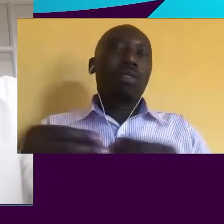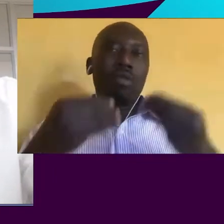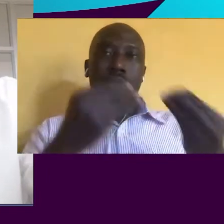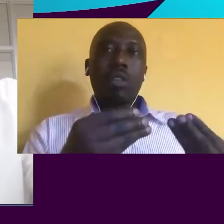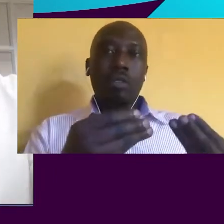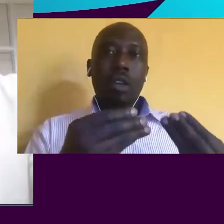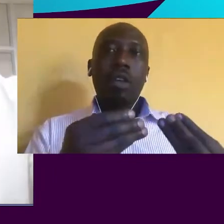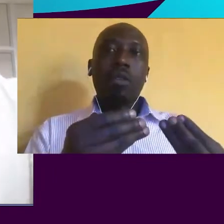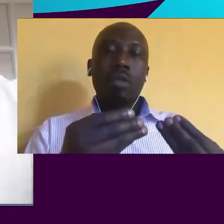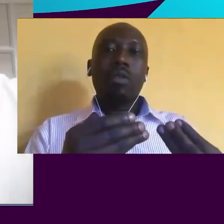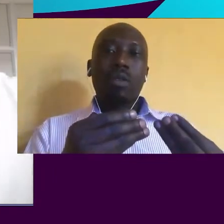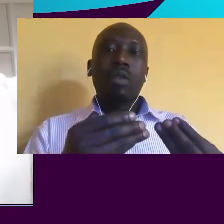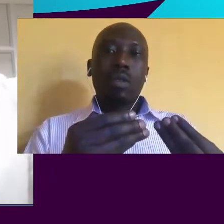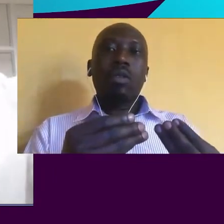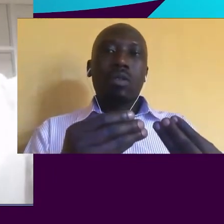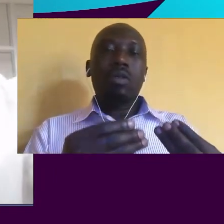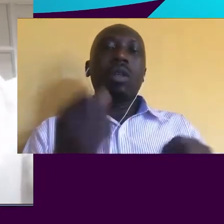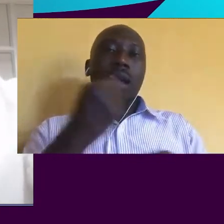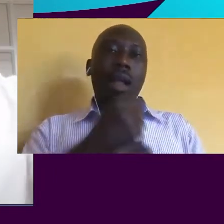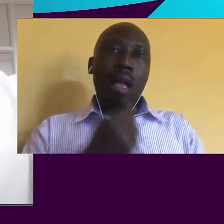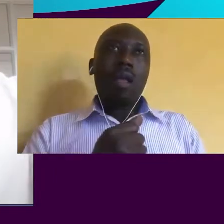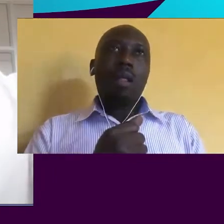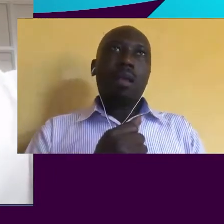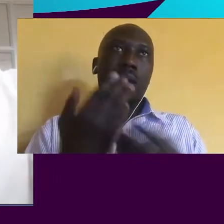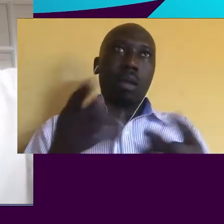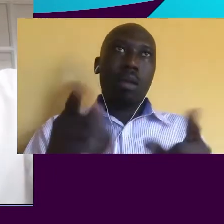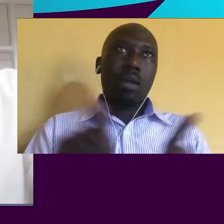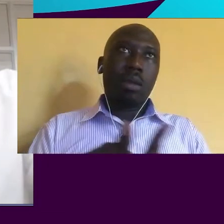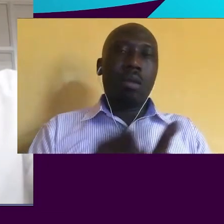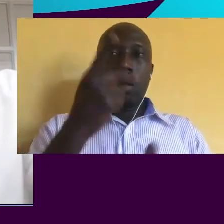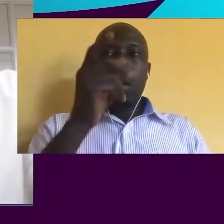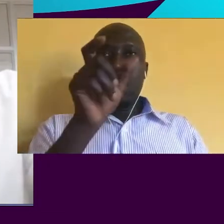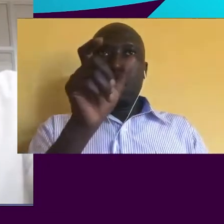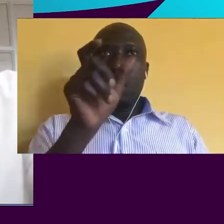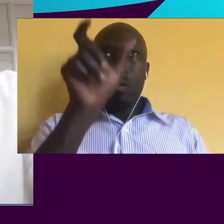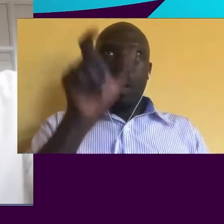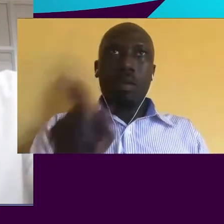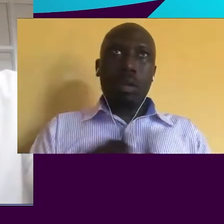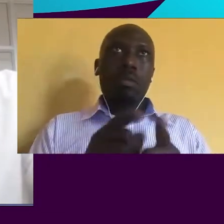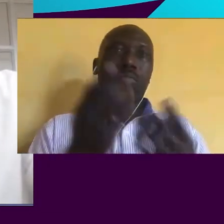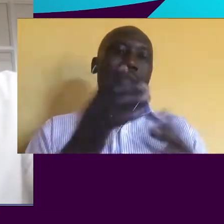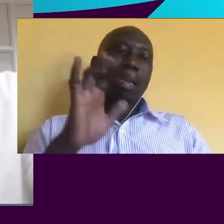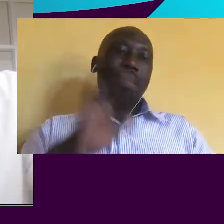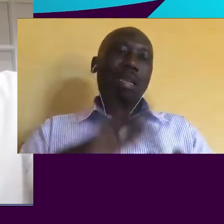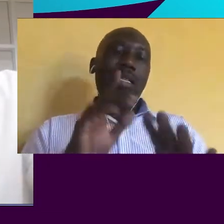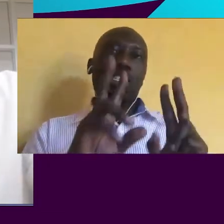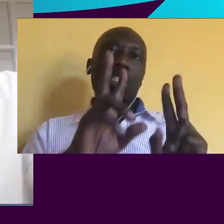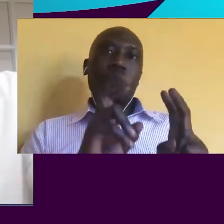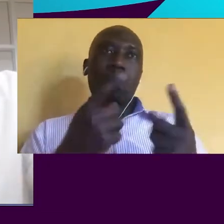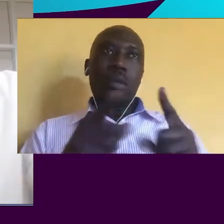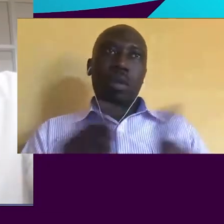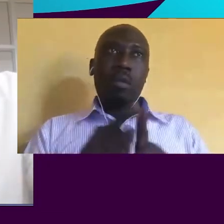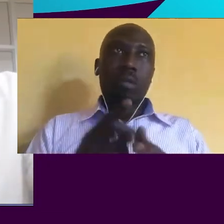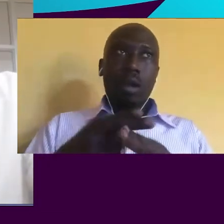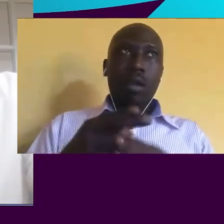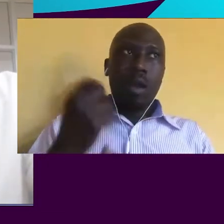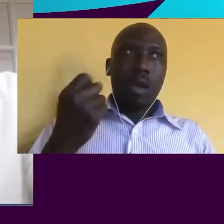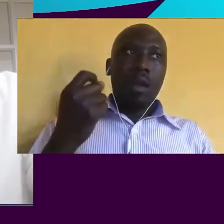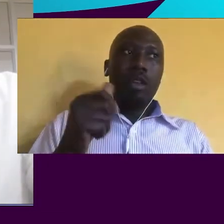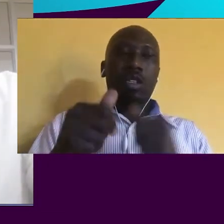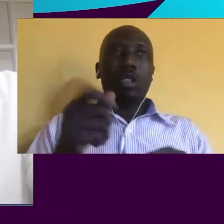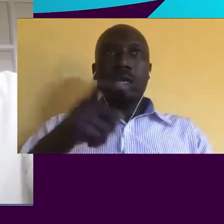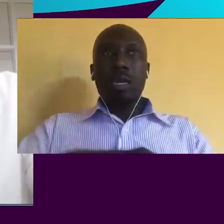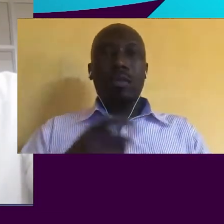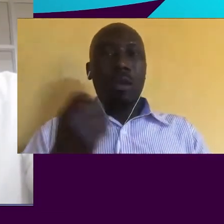all the girls and the your person. It's a very touchy subject, but I almost understand every time I hear the